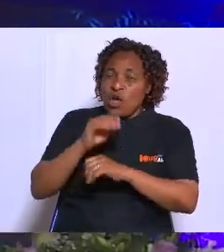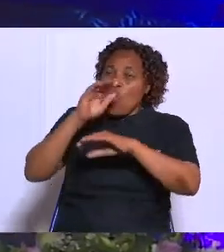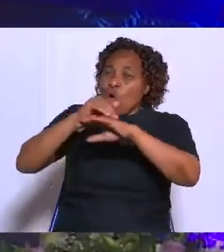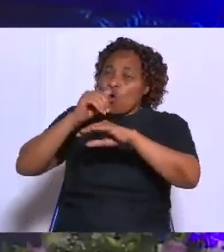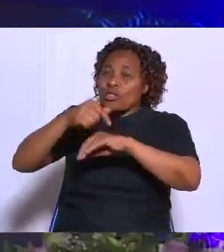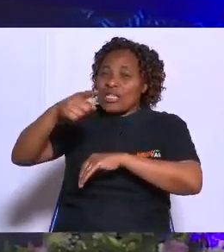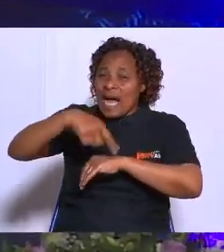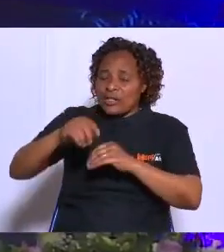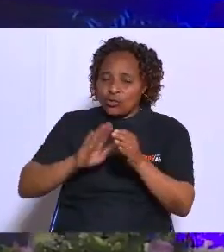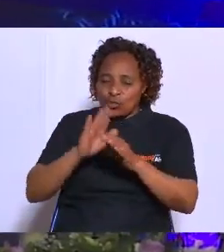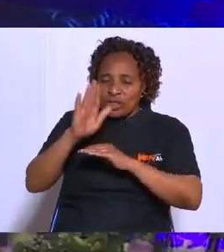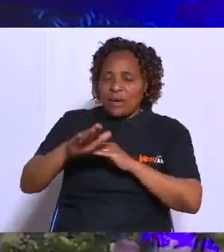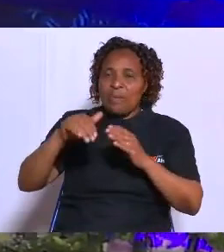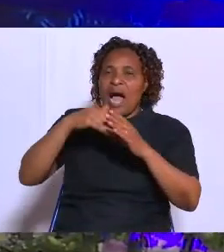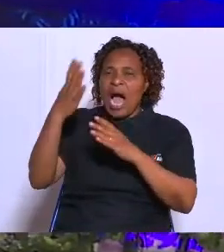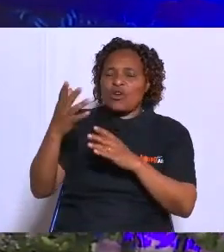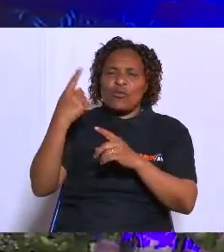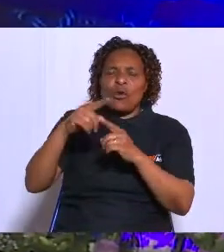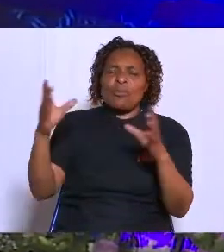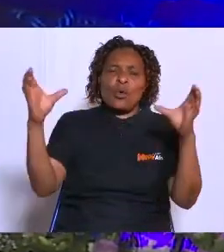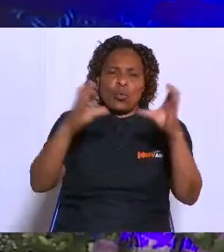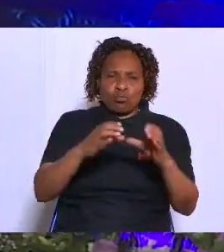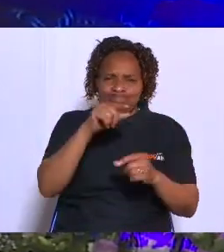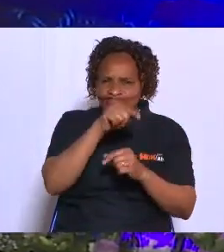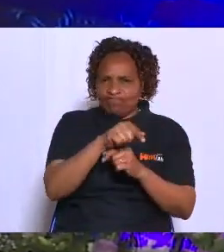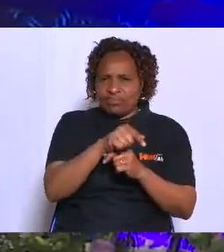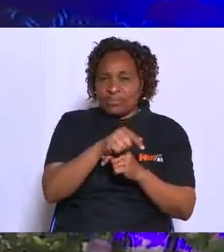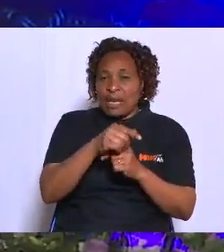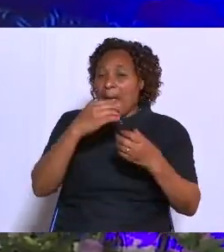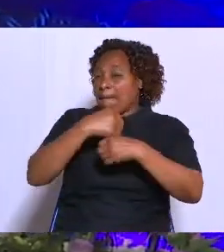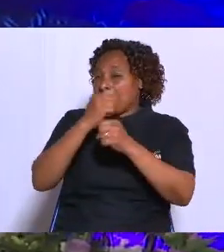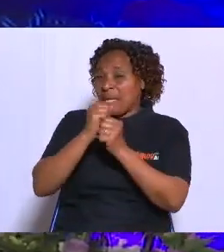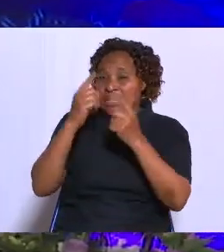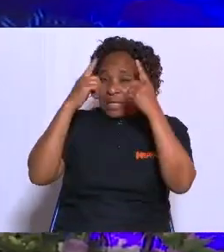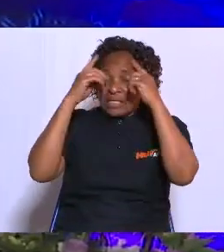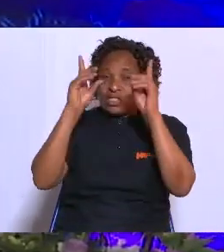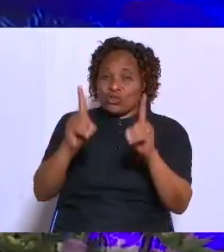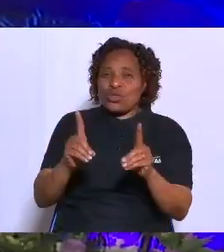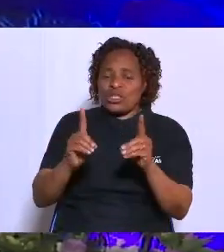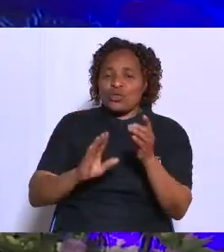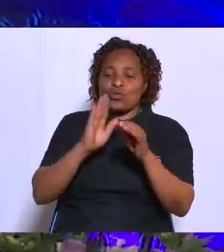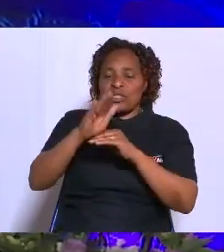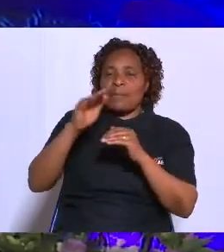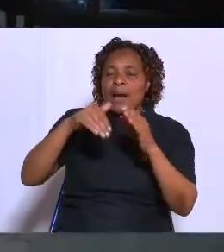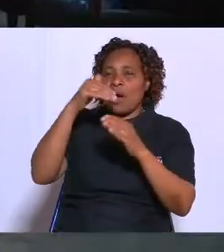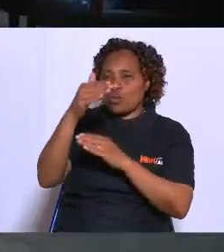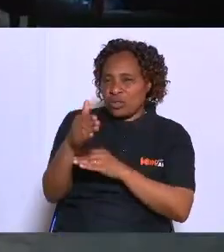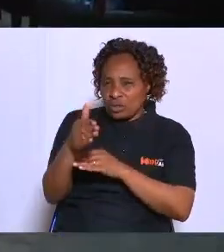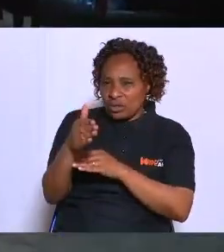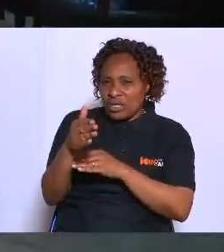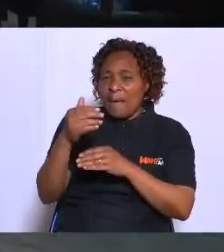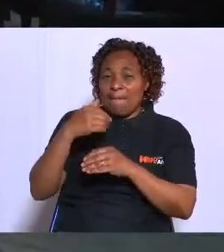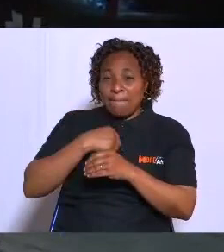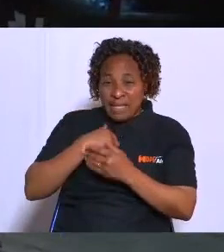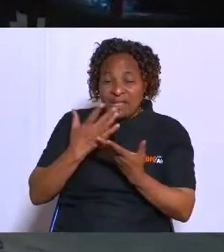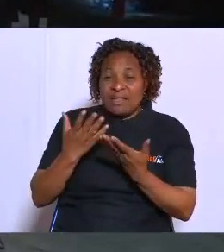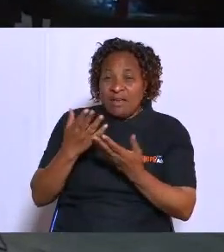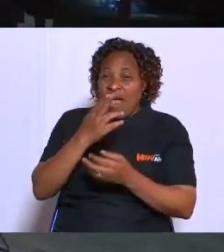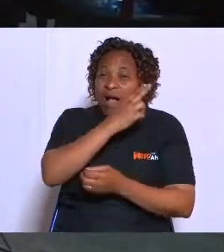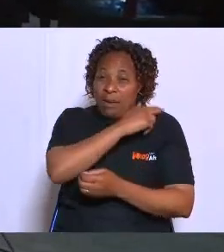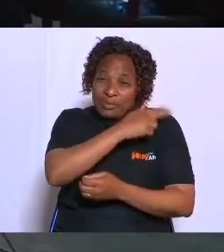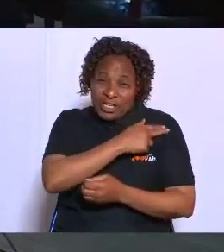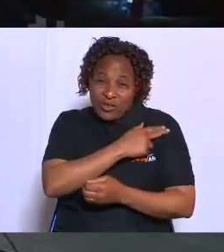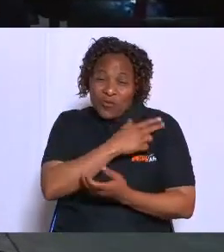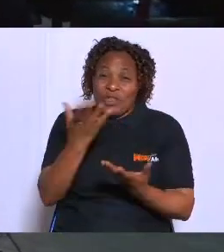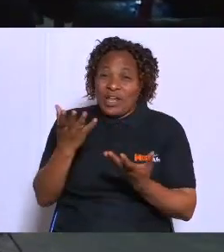calls us to step out from the majority I had to make a decision to step out I was the captain of the Catholic